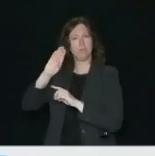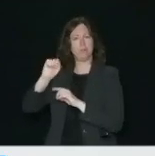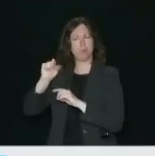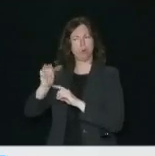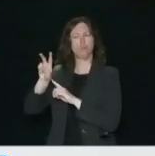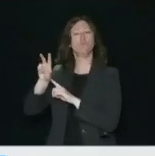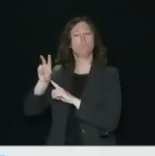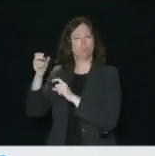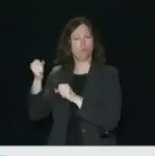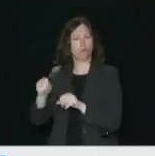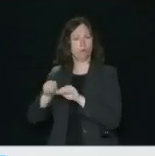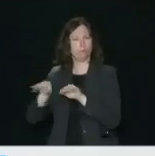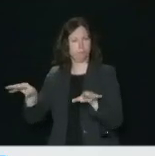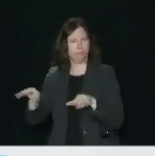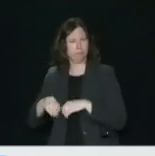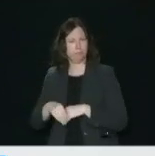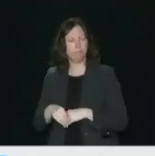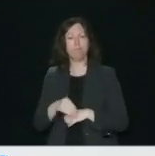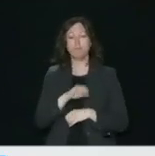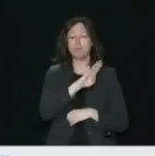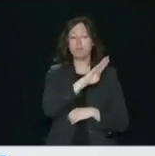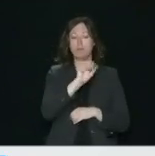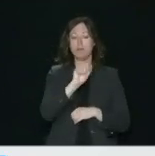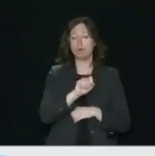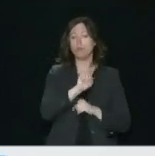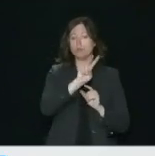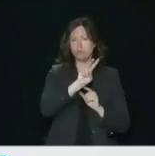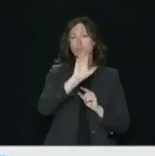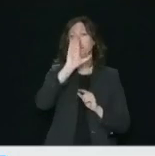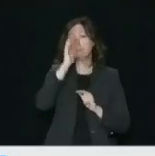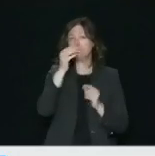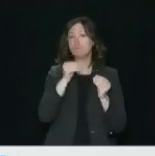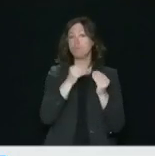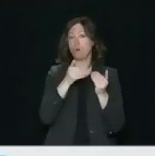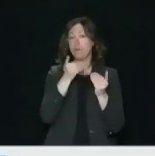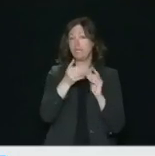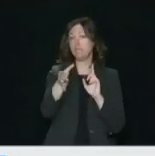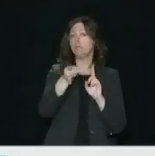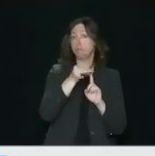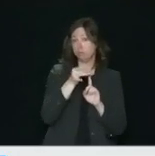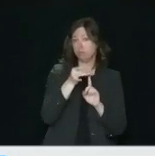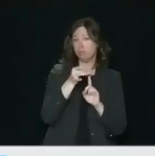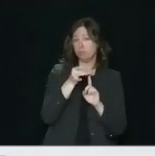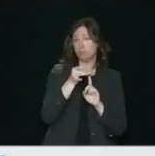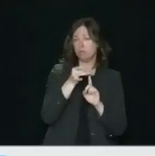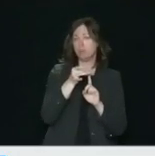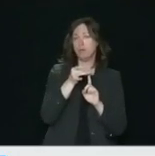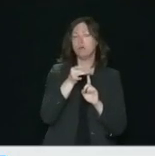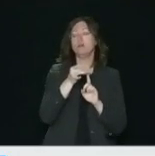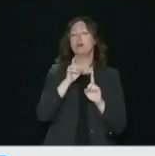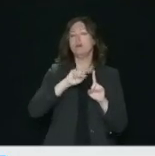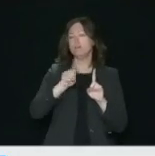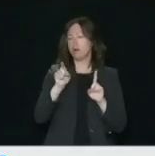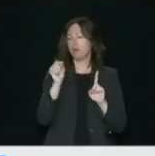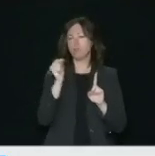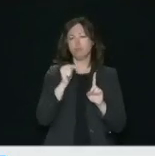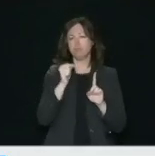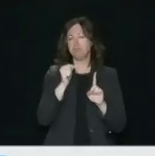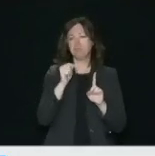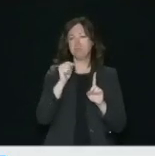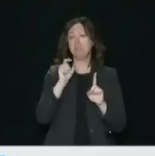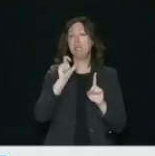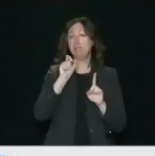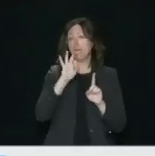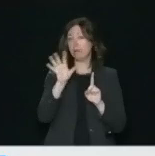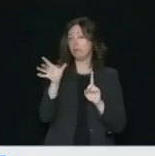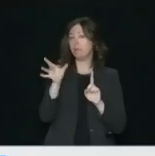to measure and monitor aspects of your well-being. Indigenous peoples can also contact the toll-free Hope for